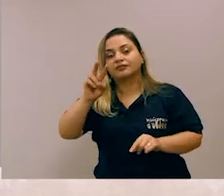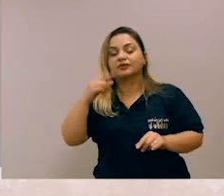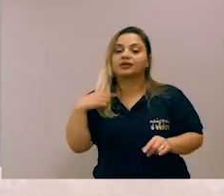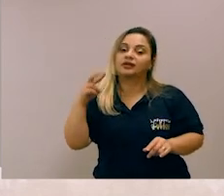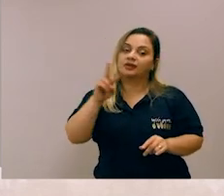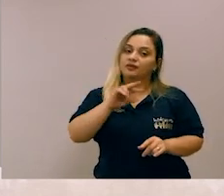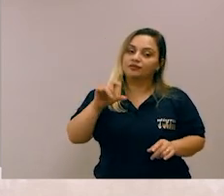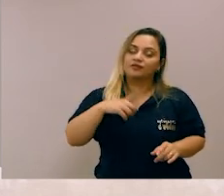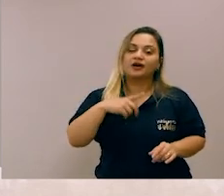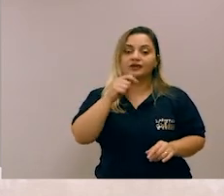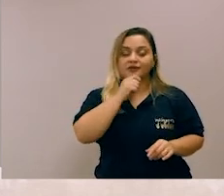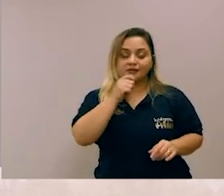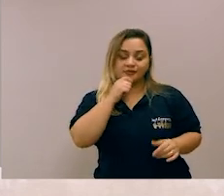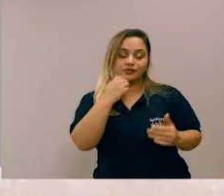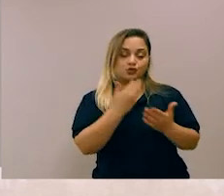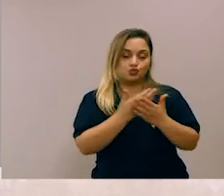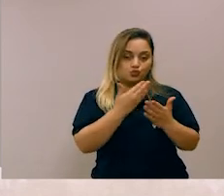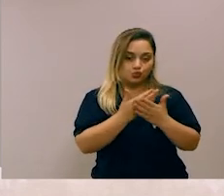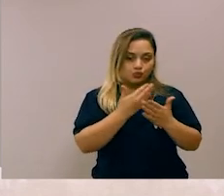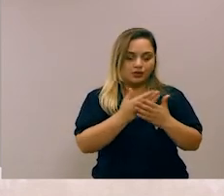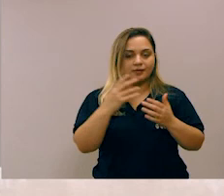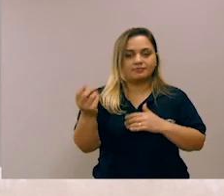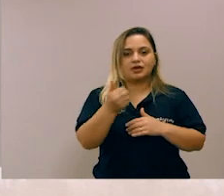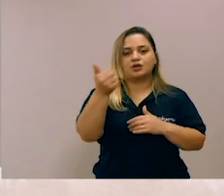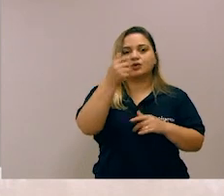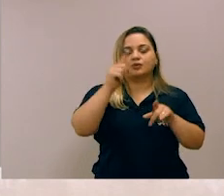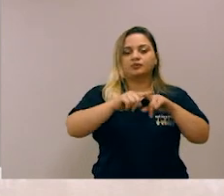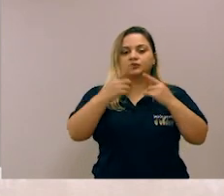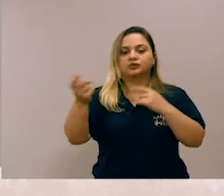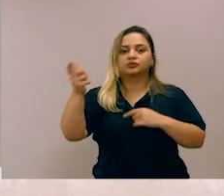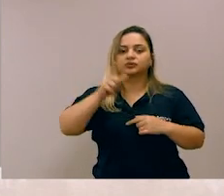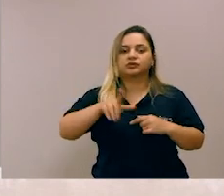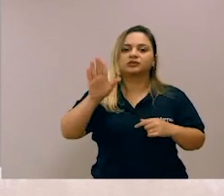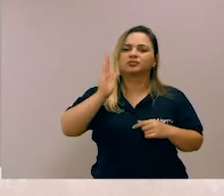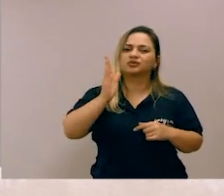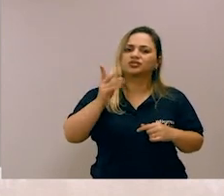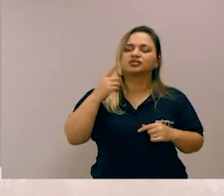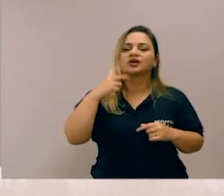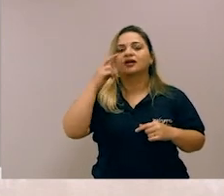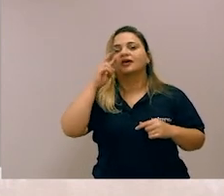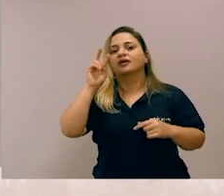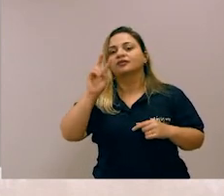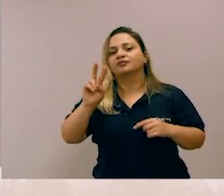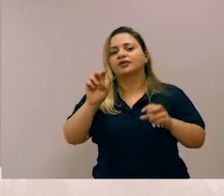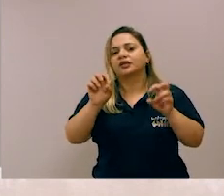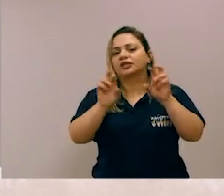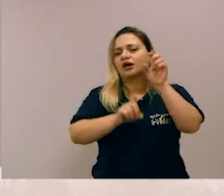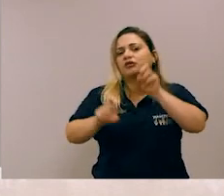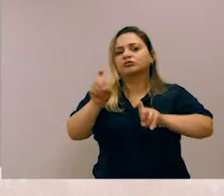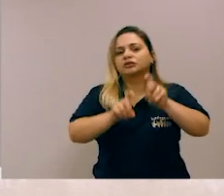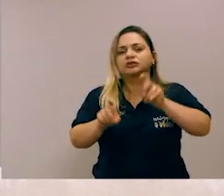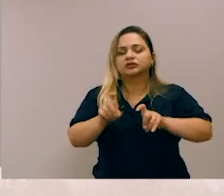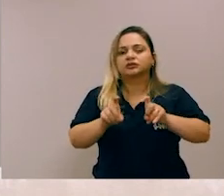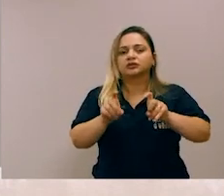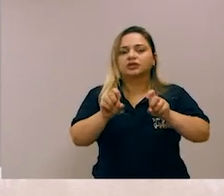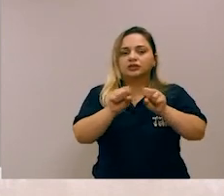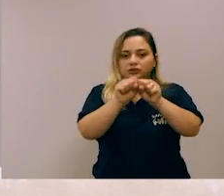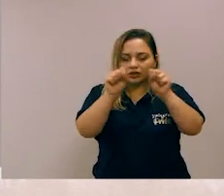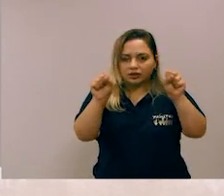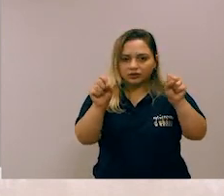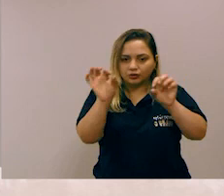an analysis that we'll have to go through a refining process, but us, we who are